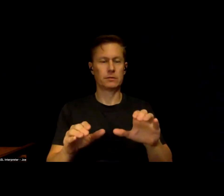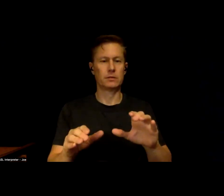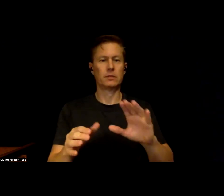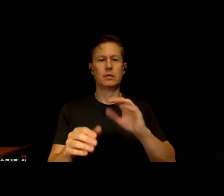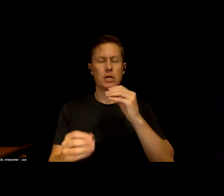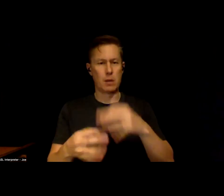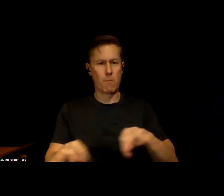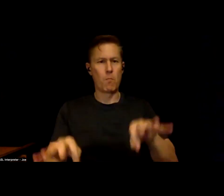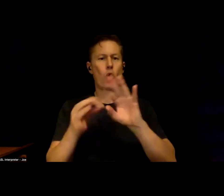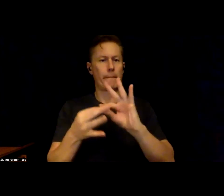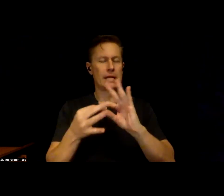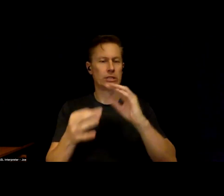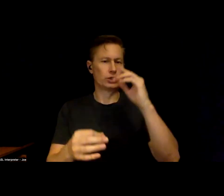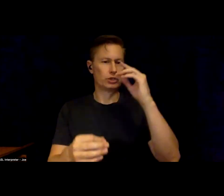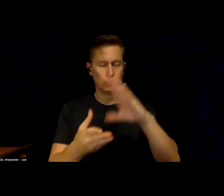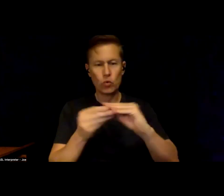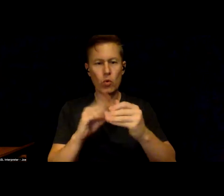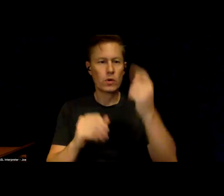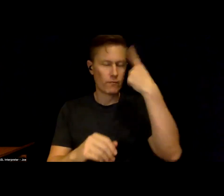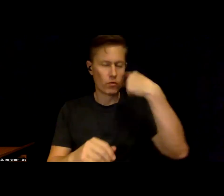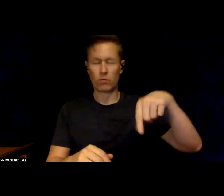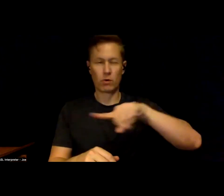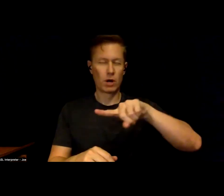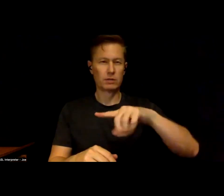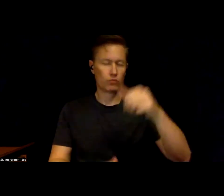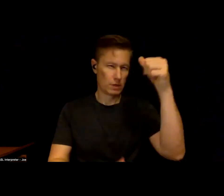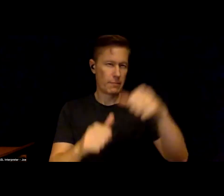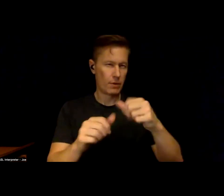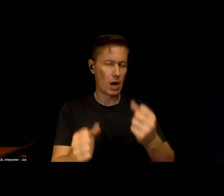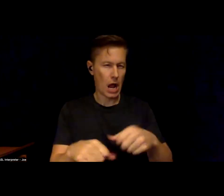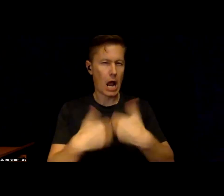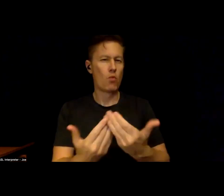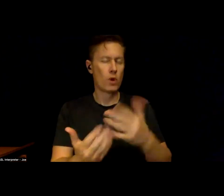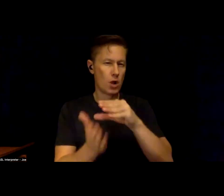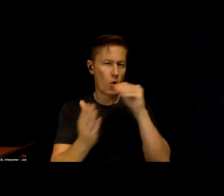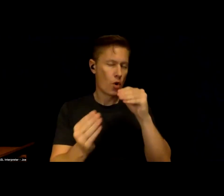to be paying attention to, and be looking at how we can be learning and doing more.